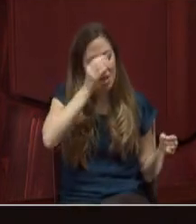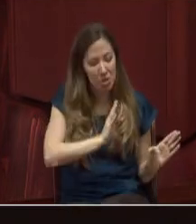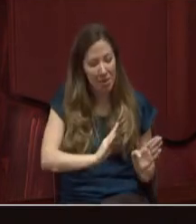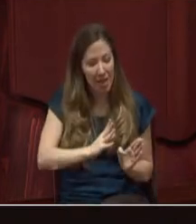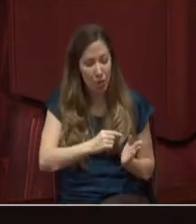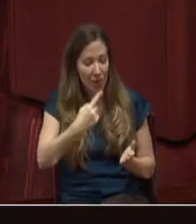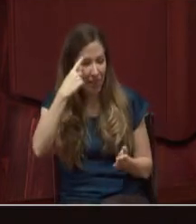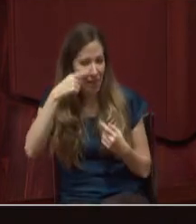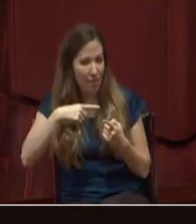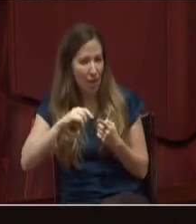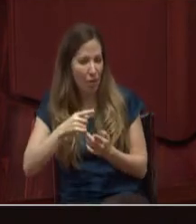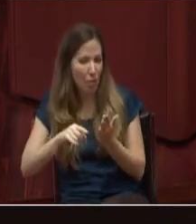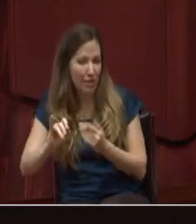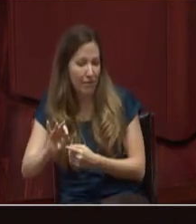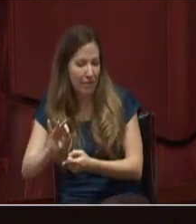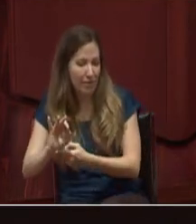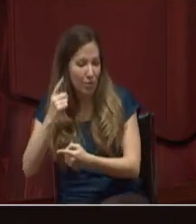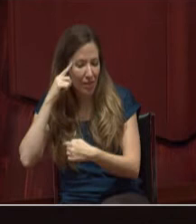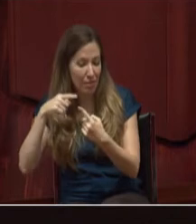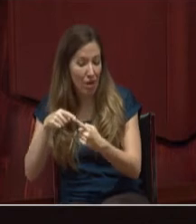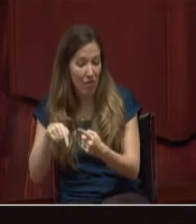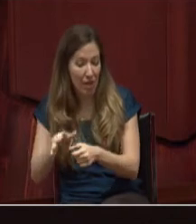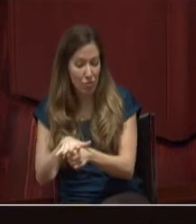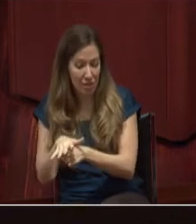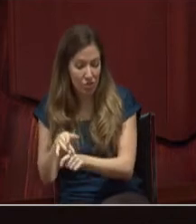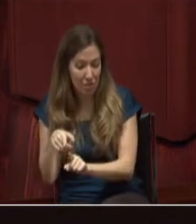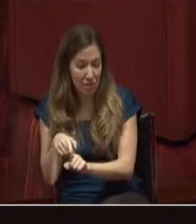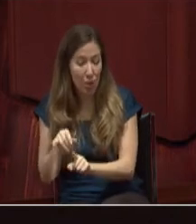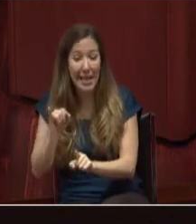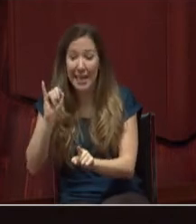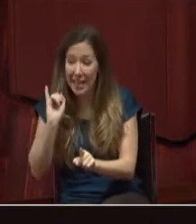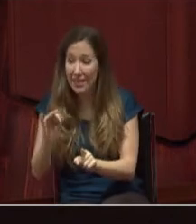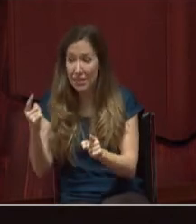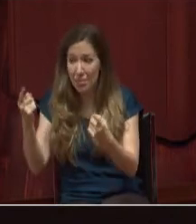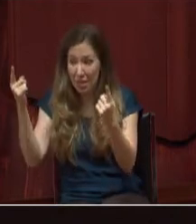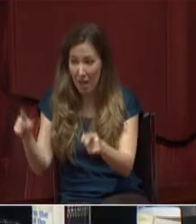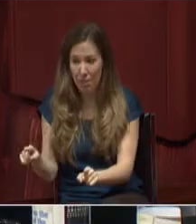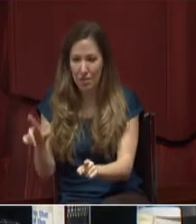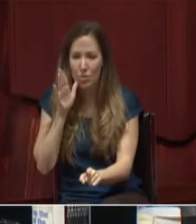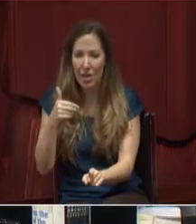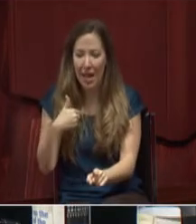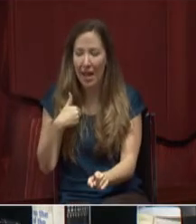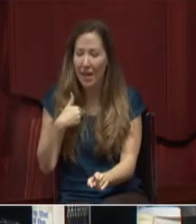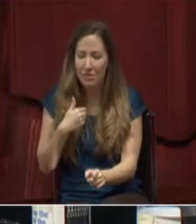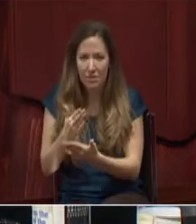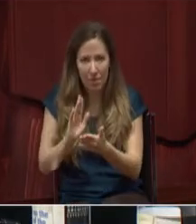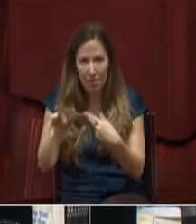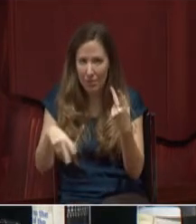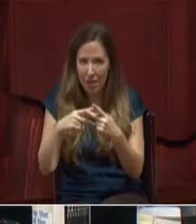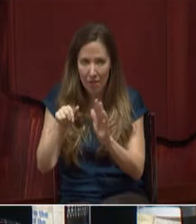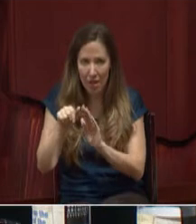think about a region strategically early on, so when a crisis breaks out, you at least have some background in which to